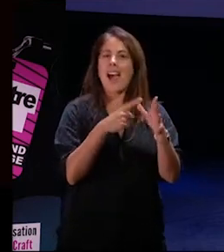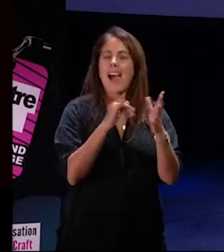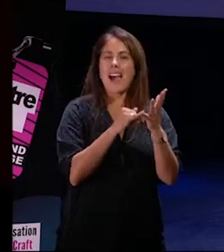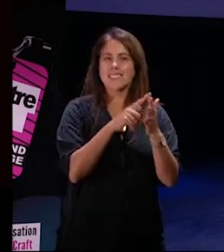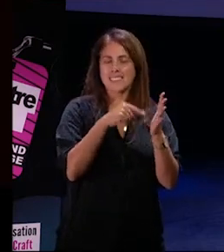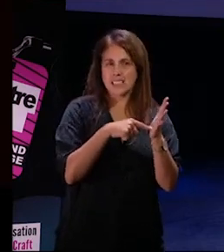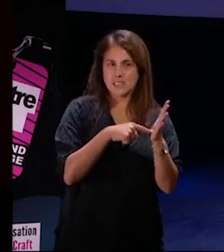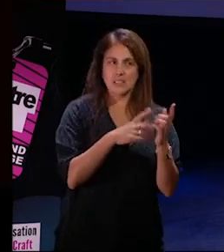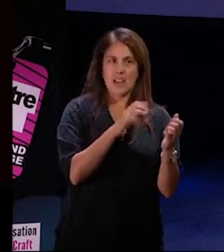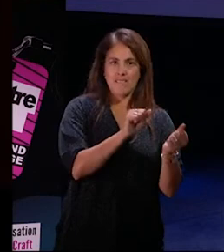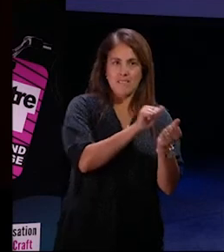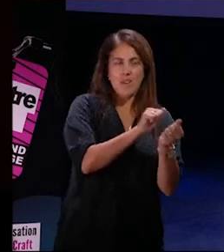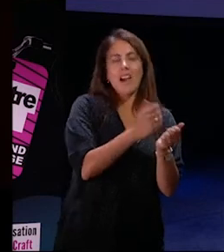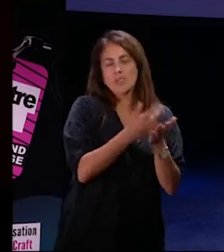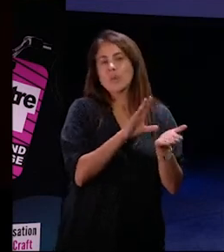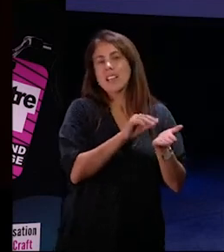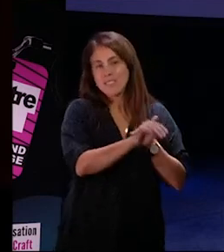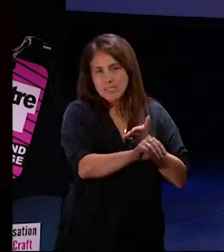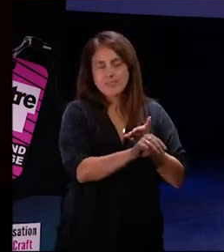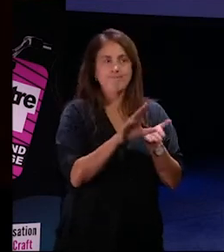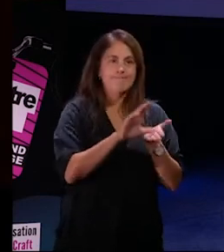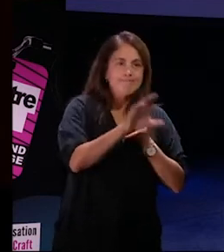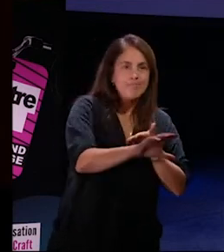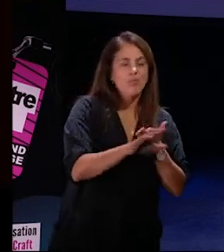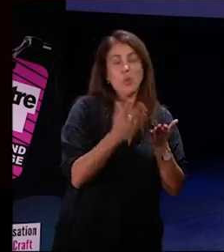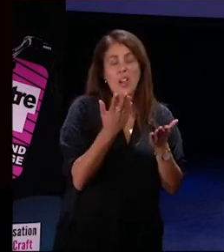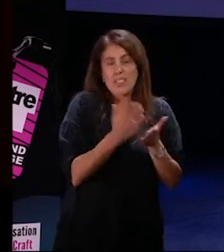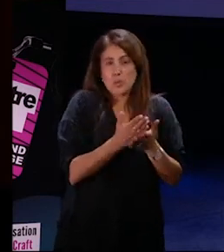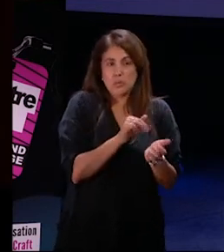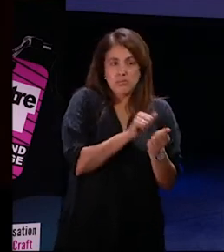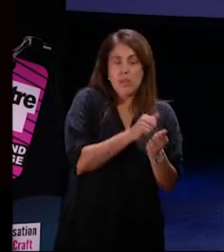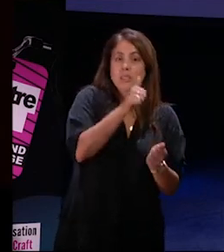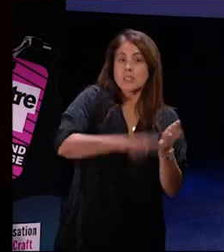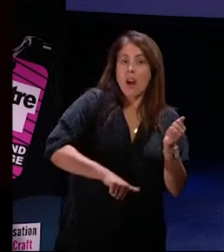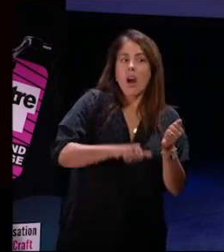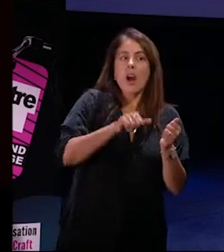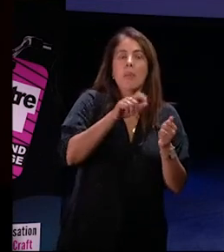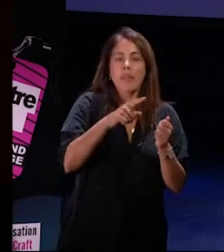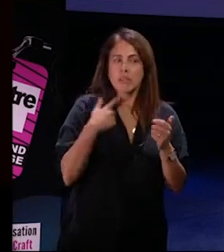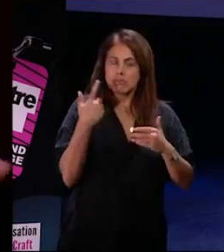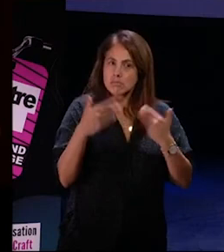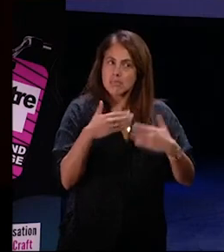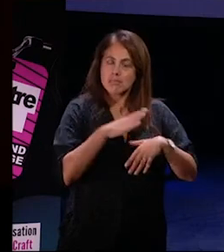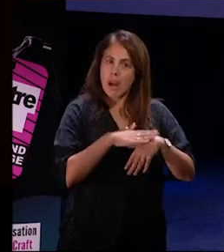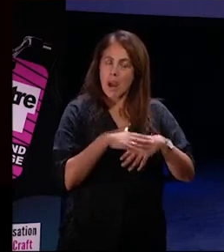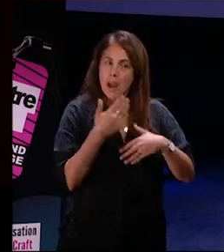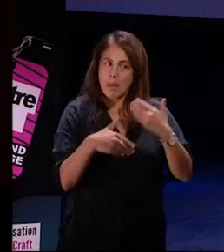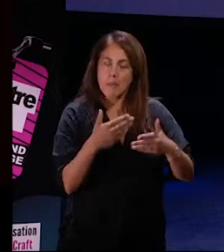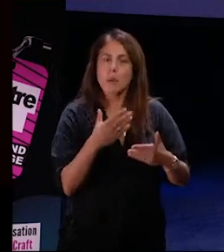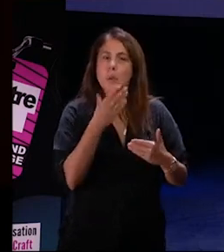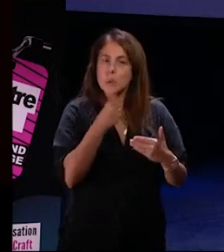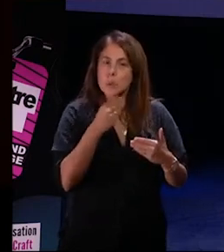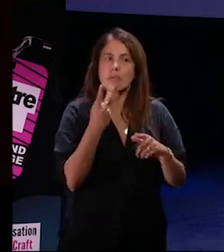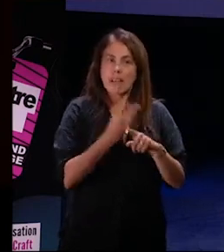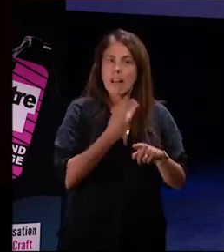it's an asset, you do need to invest in it, you need to invest in workflows, etc. But when you're starting to trim time off, maybe the production process